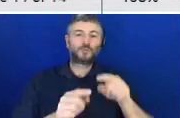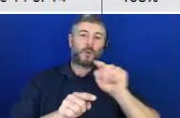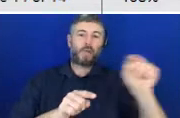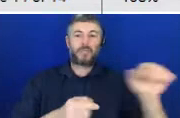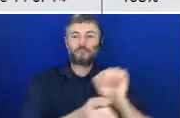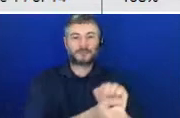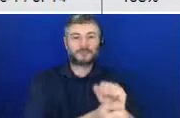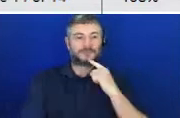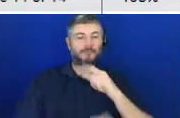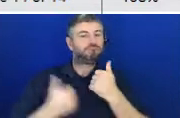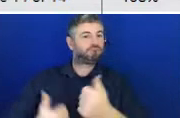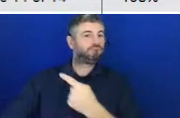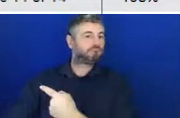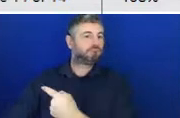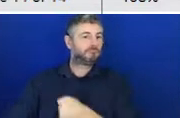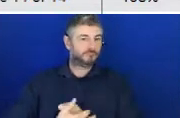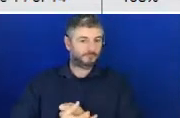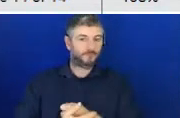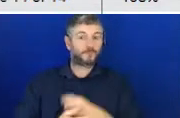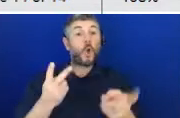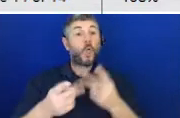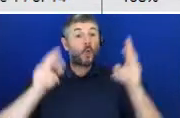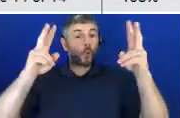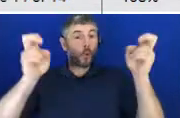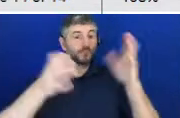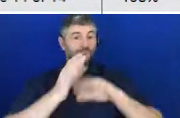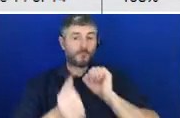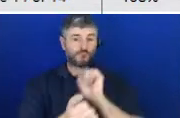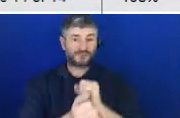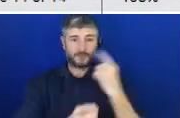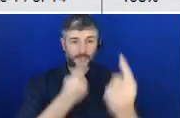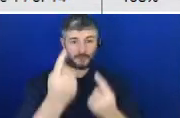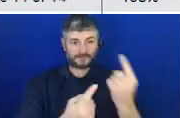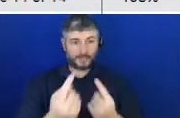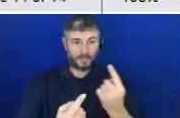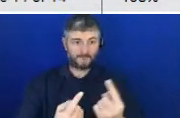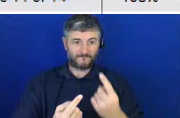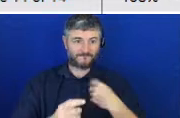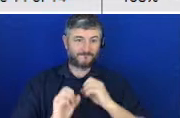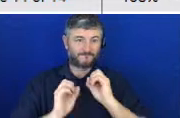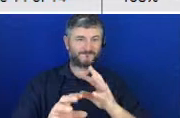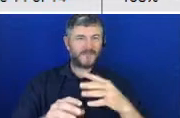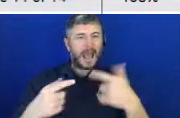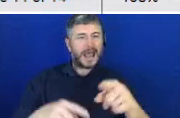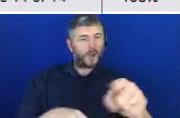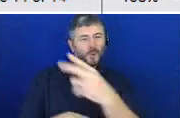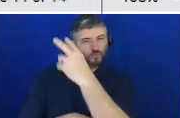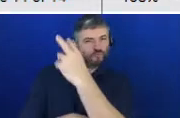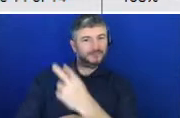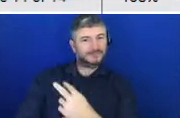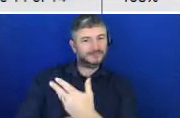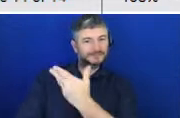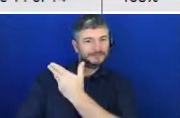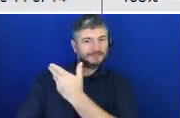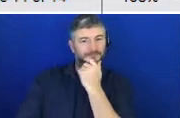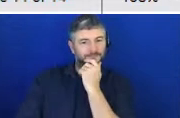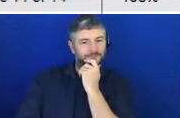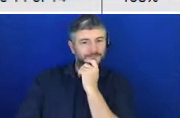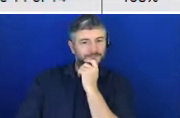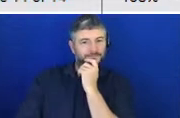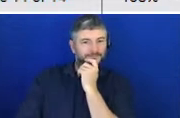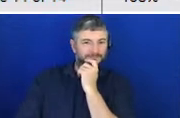few words really from prisoners themselves. And I'll allow you to read those for yourselves. But I think